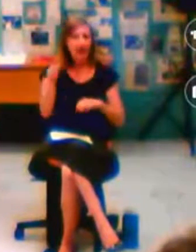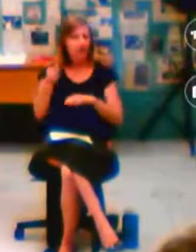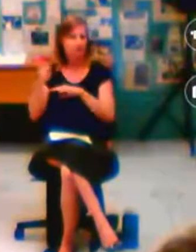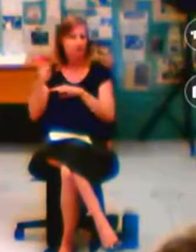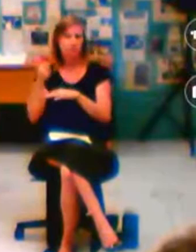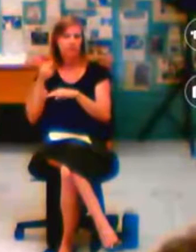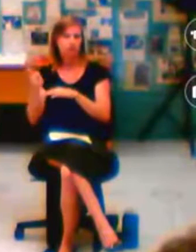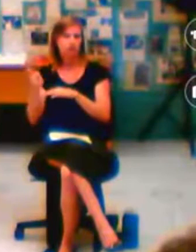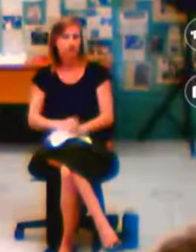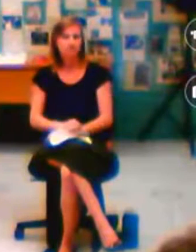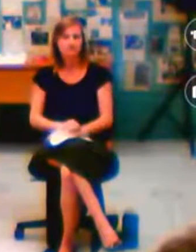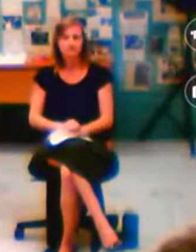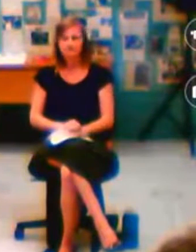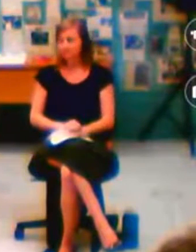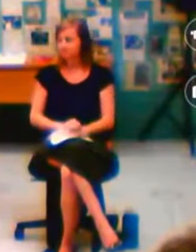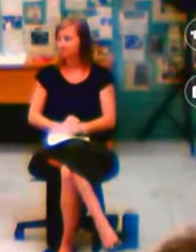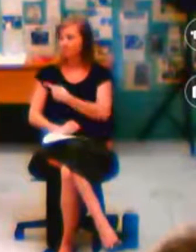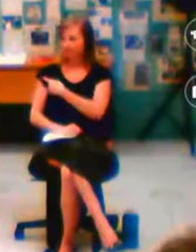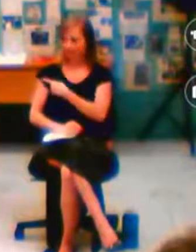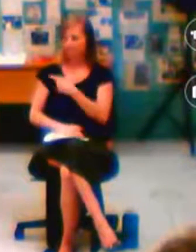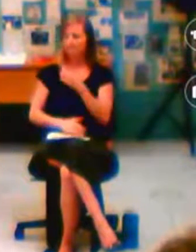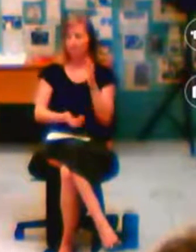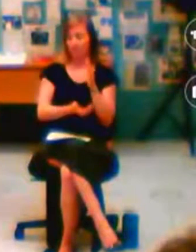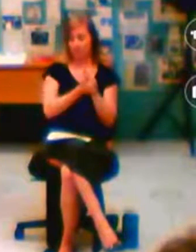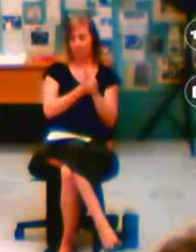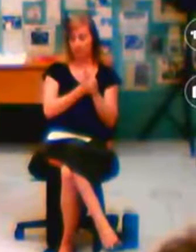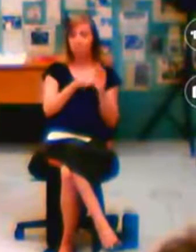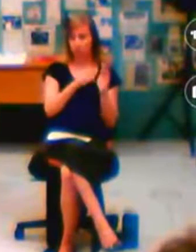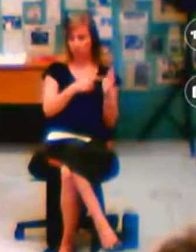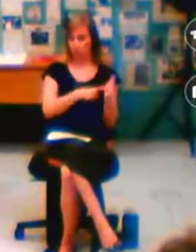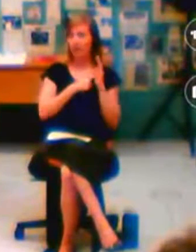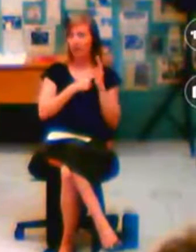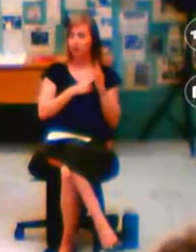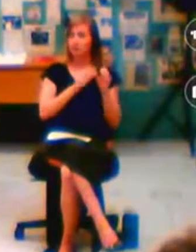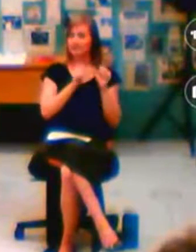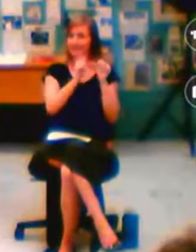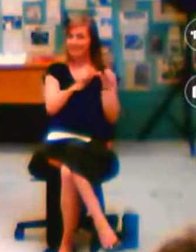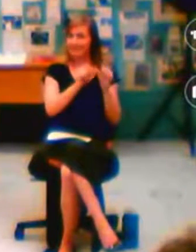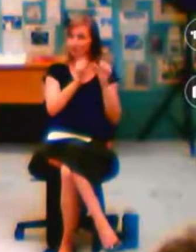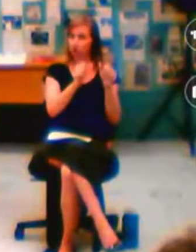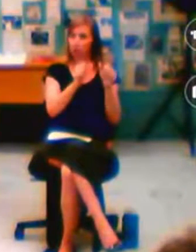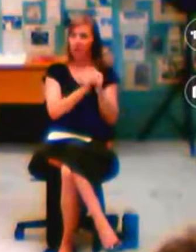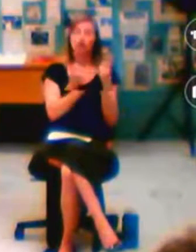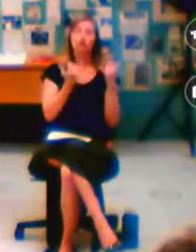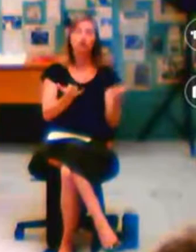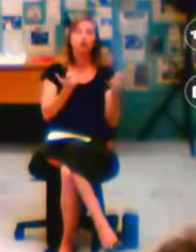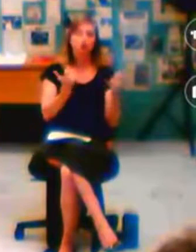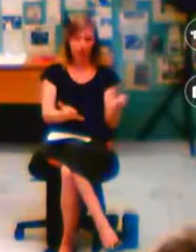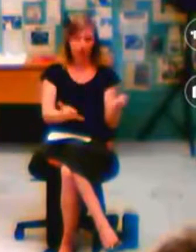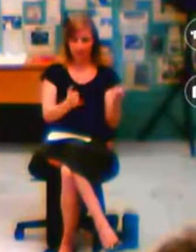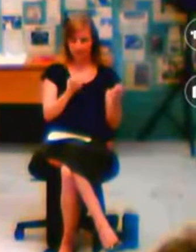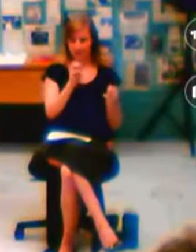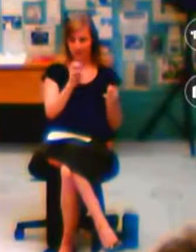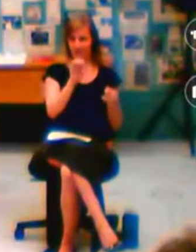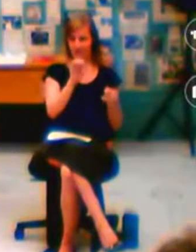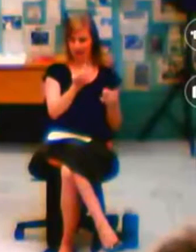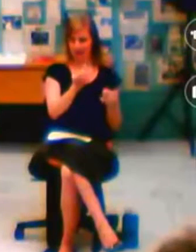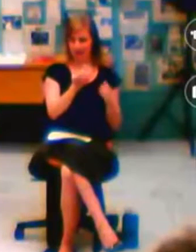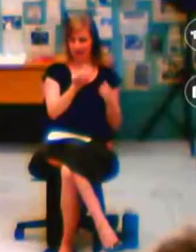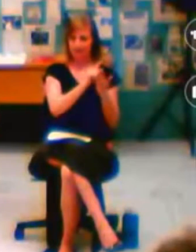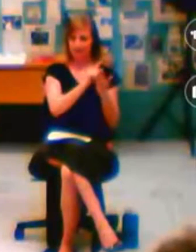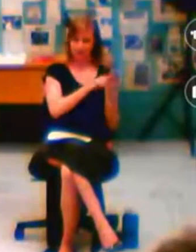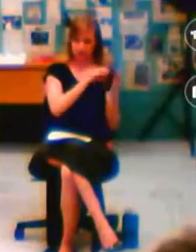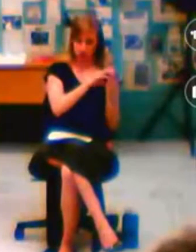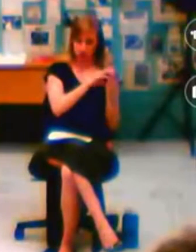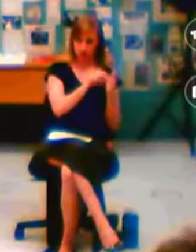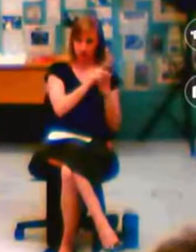will determine what and how much in the areas of DME and transportation, both medical and non-medical, will be